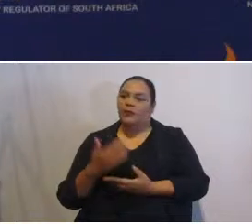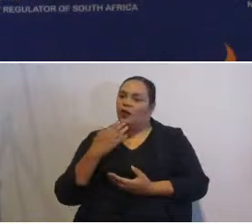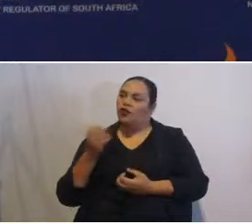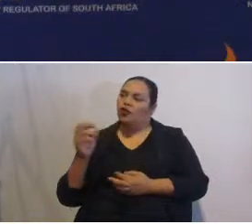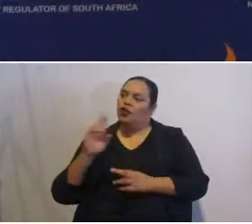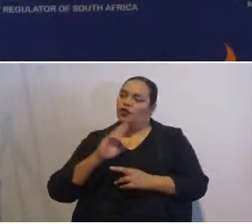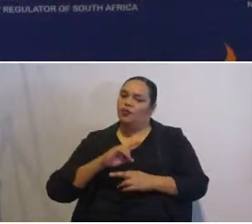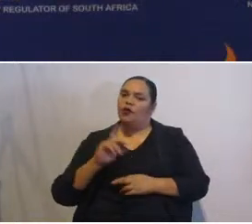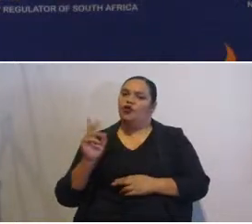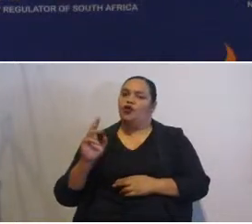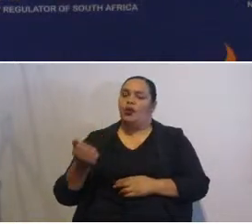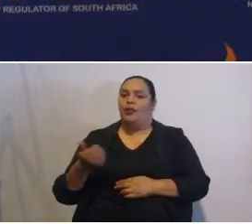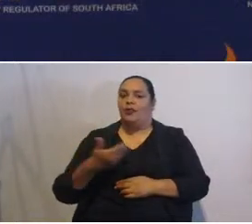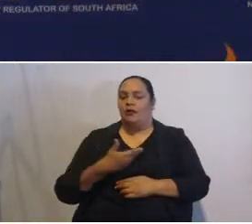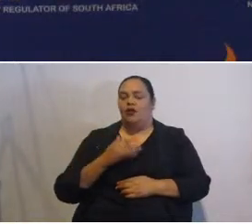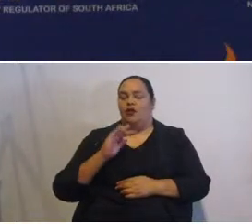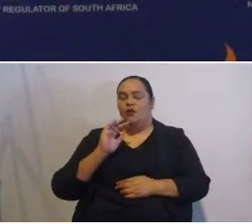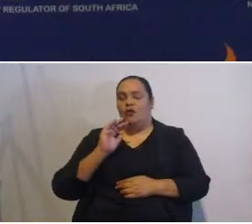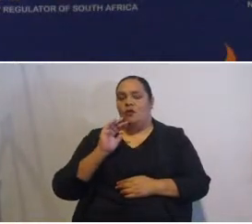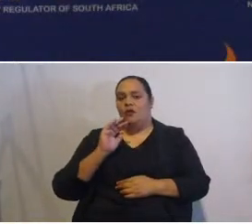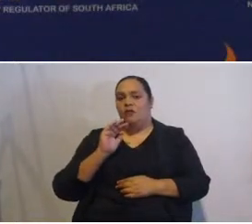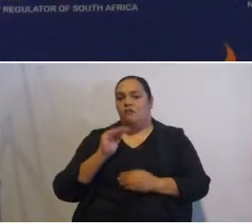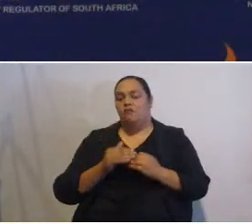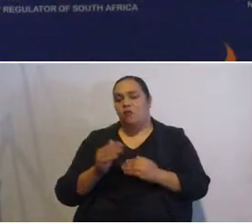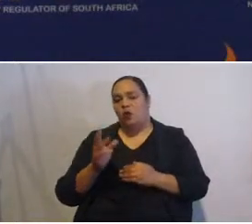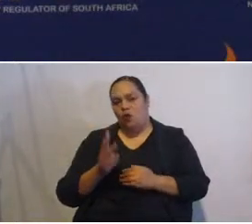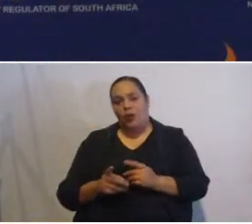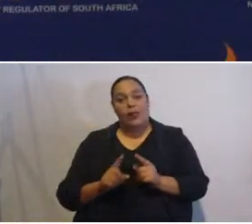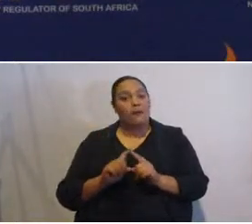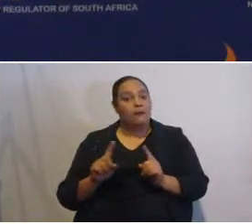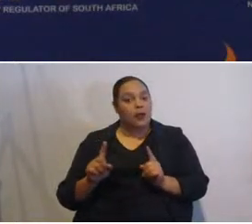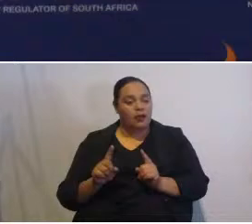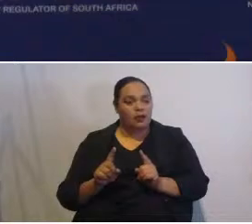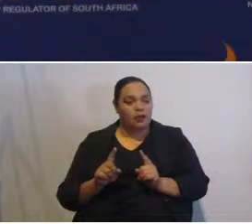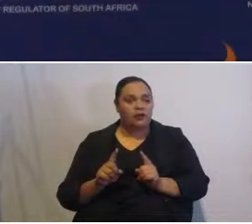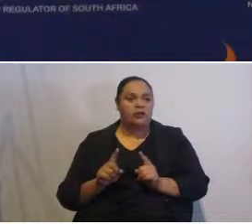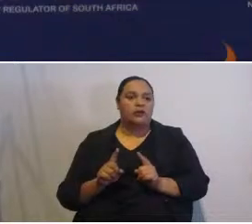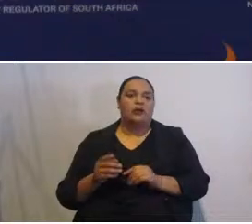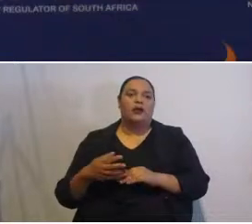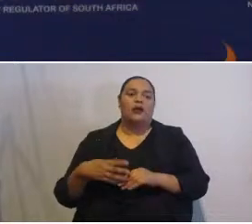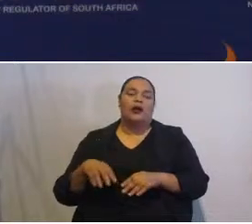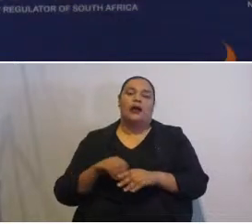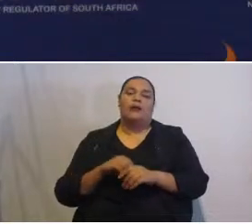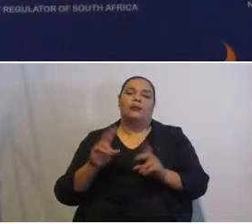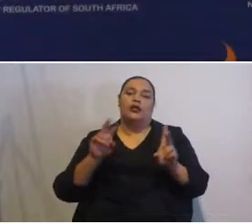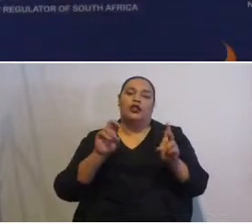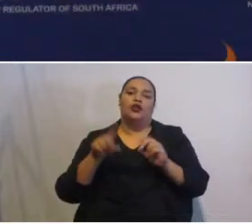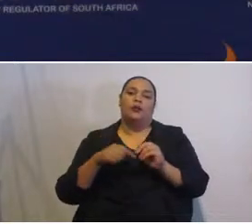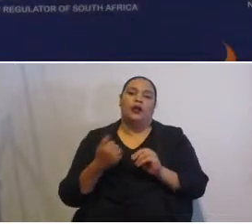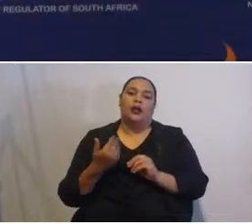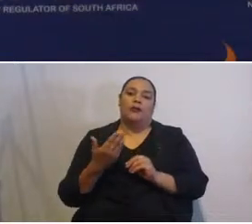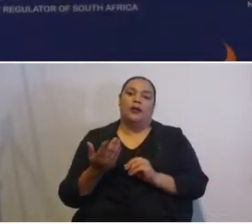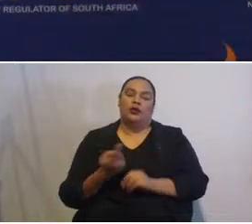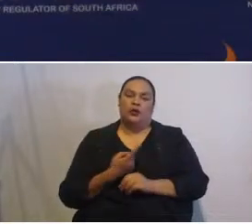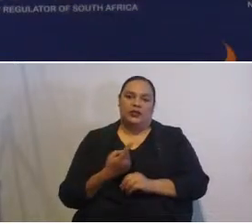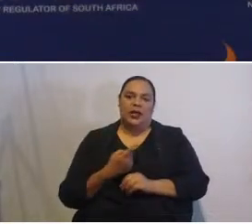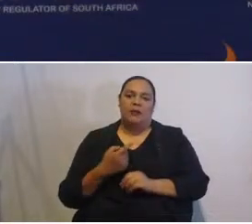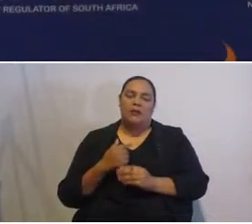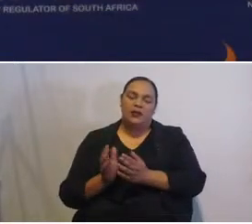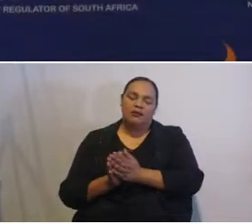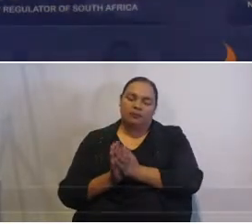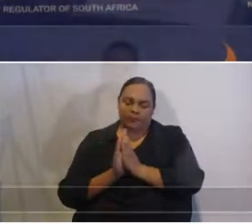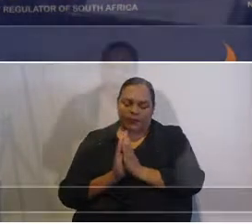still going to supplement them further. But on the issues of the application itself, I appeal